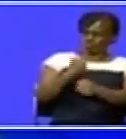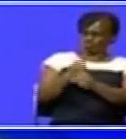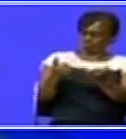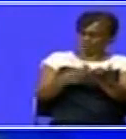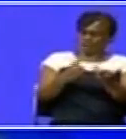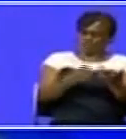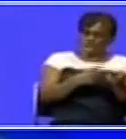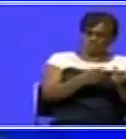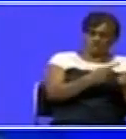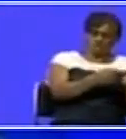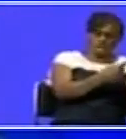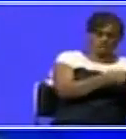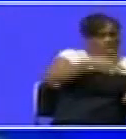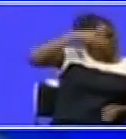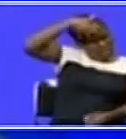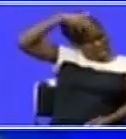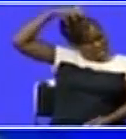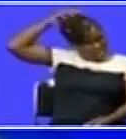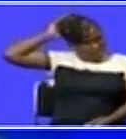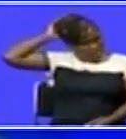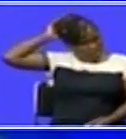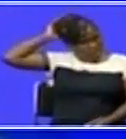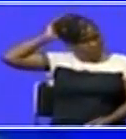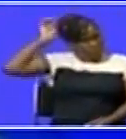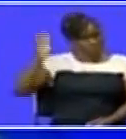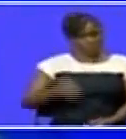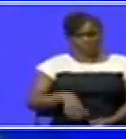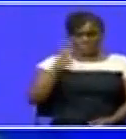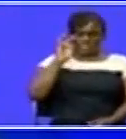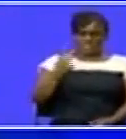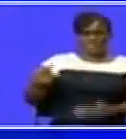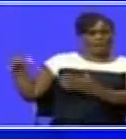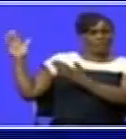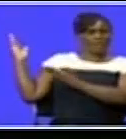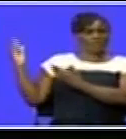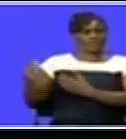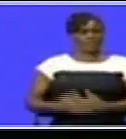ever lion census of its magnitude in the expansive park. Take a look.